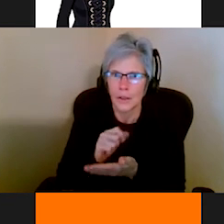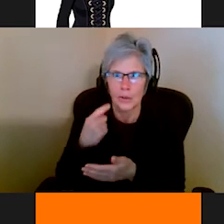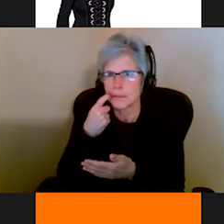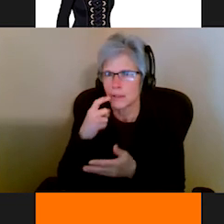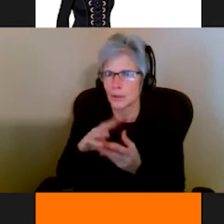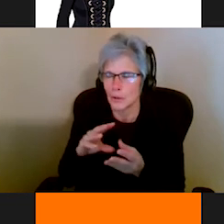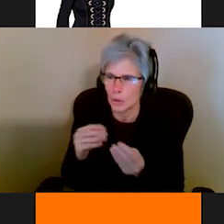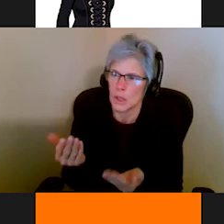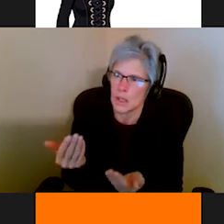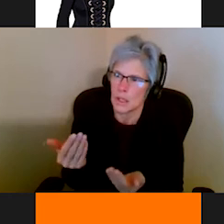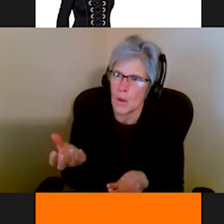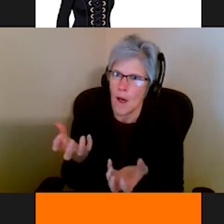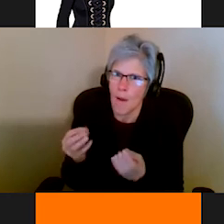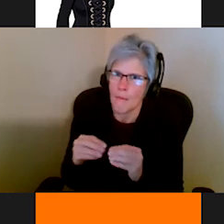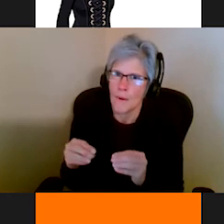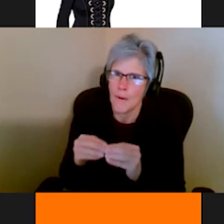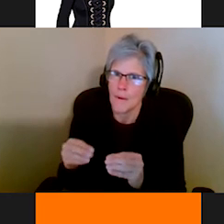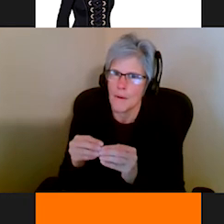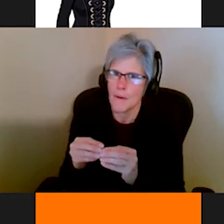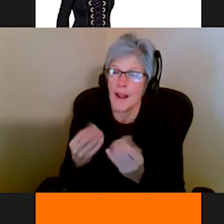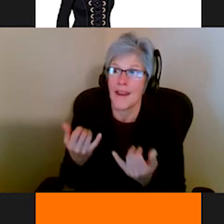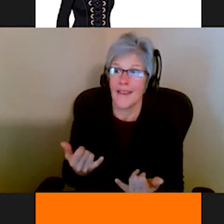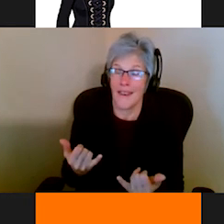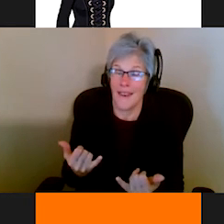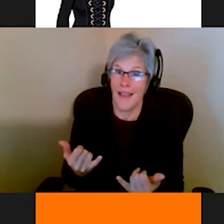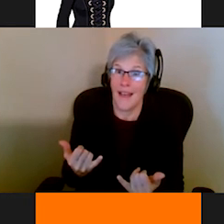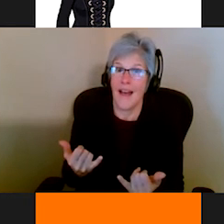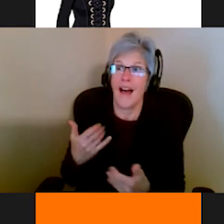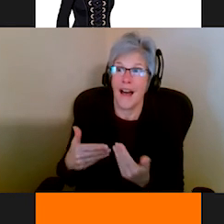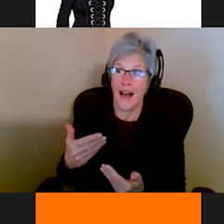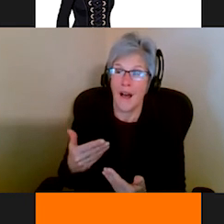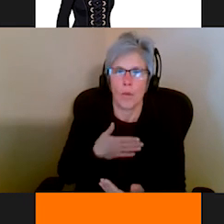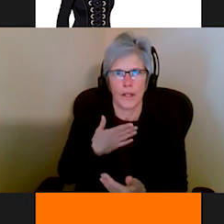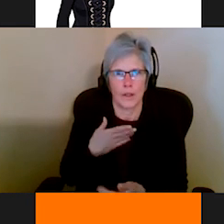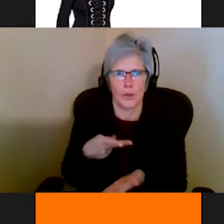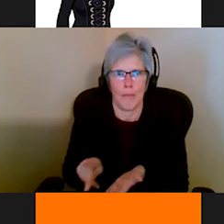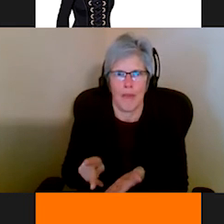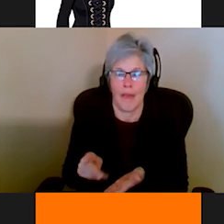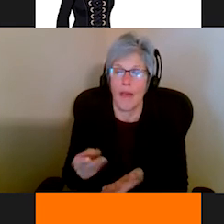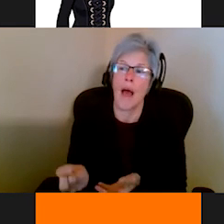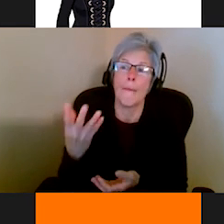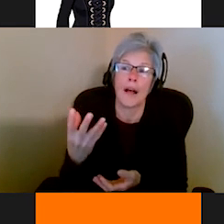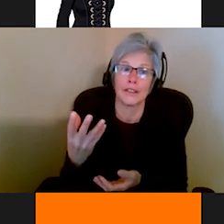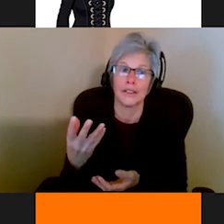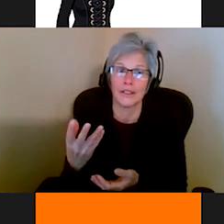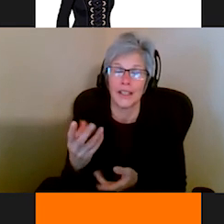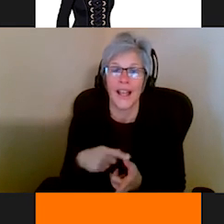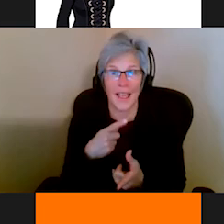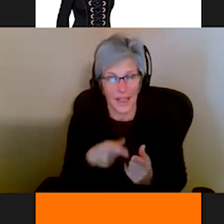have it. Now we're willing to pay for it. How much is it? That's when you say, aha,